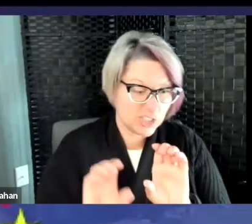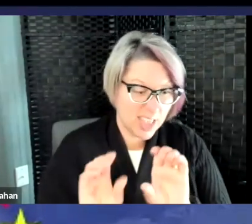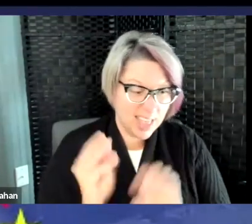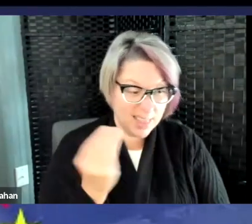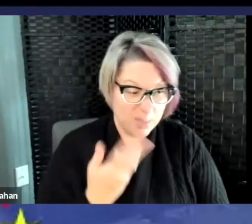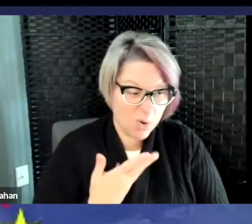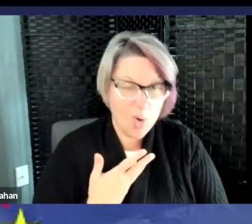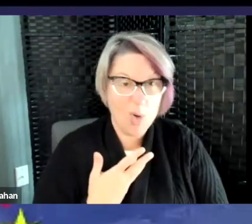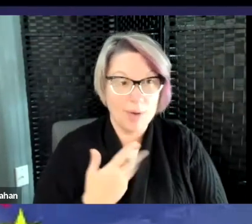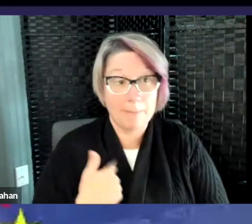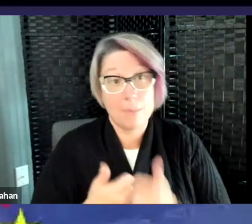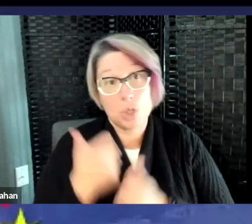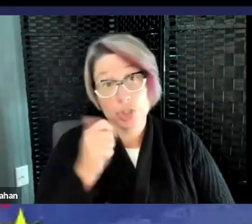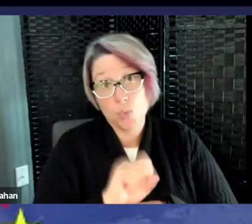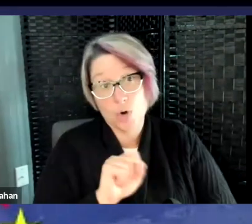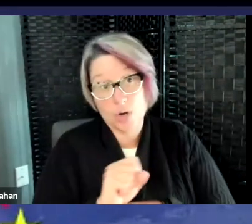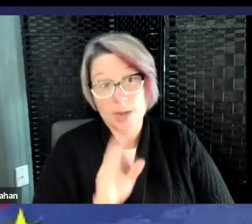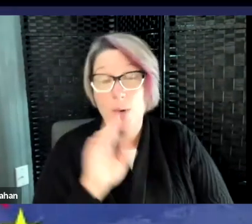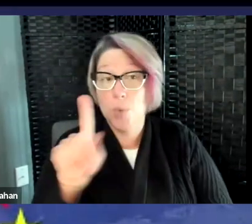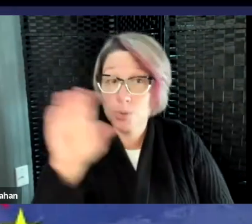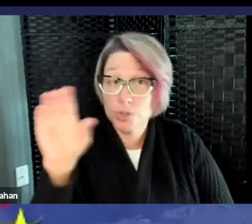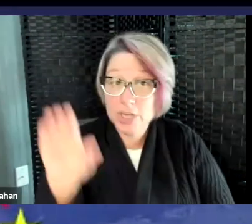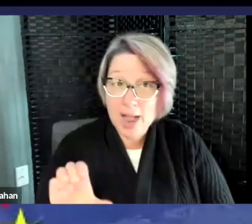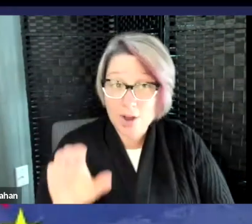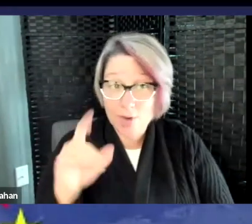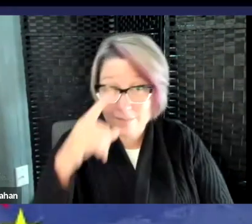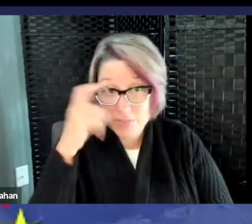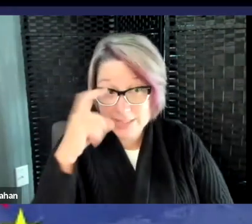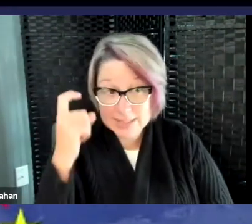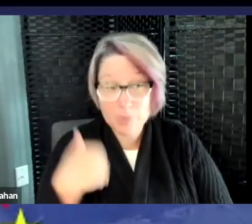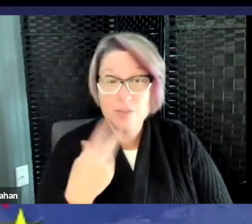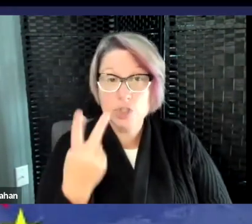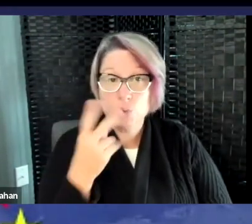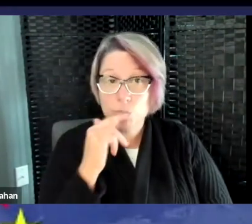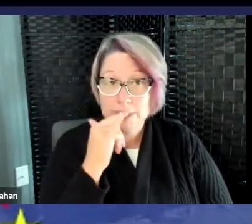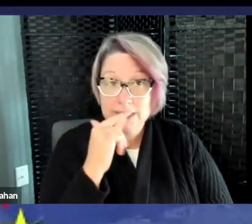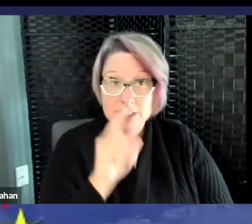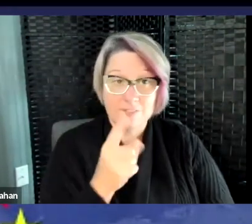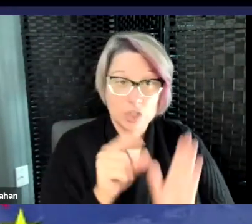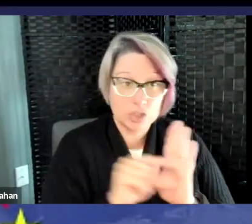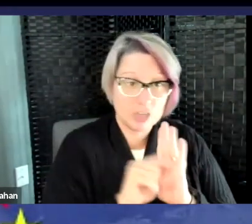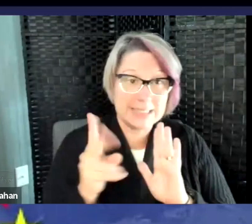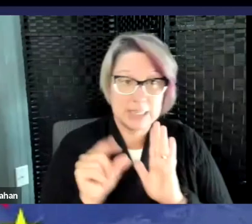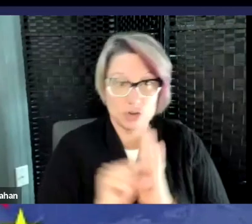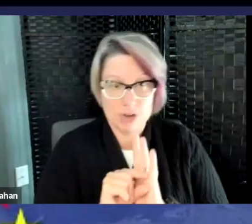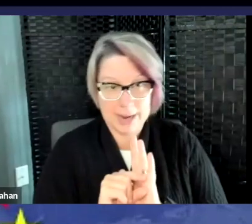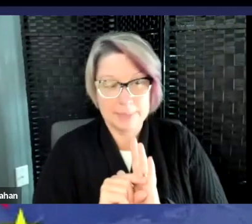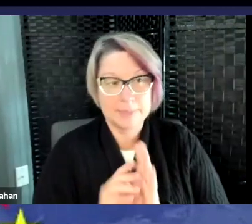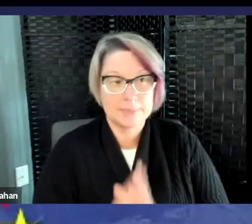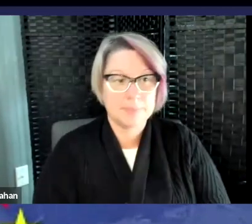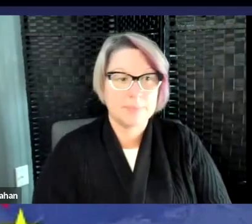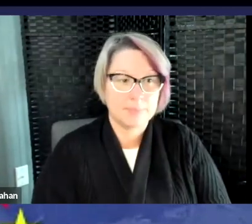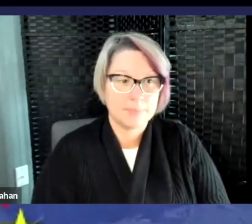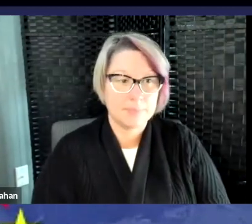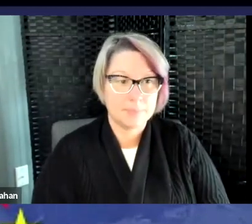I'm mostly working. I'm going to go visit Chicago for the summer with I have two kids. I have a first grader and a second grader right now who are moving